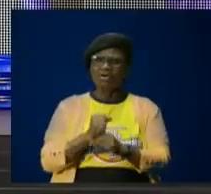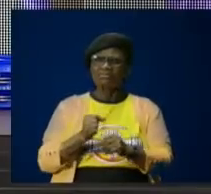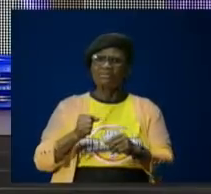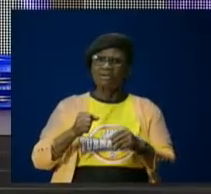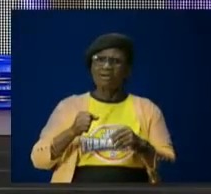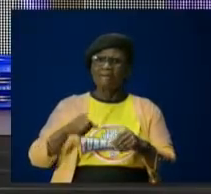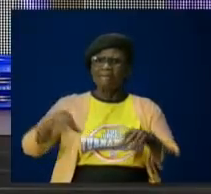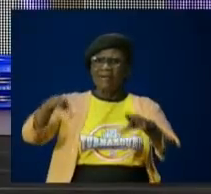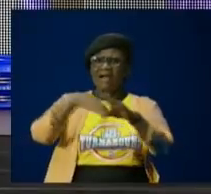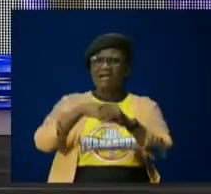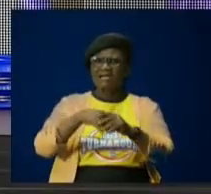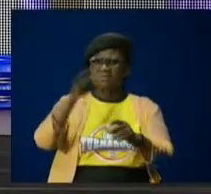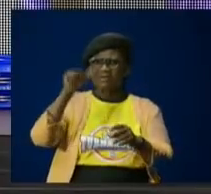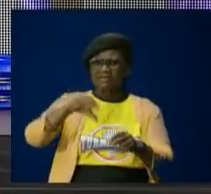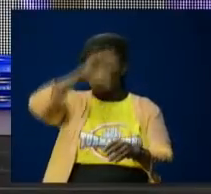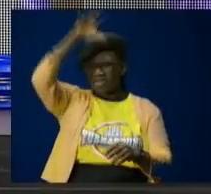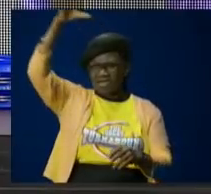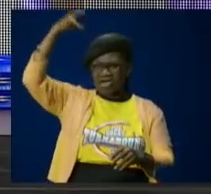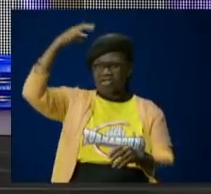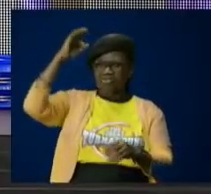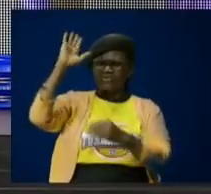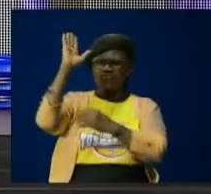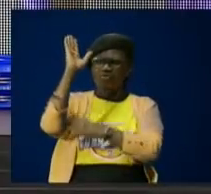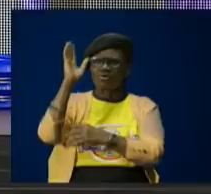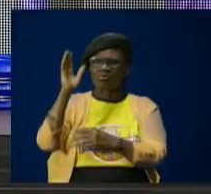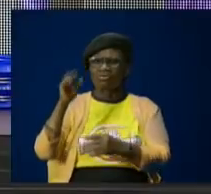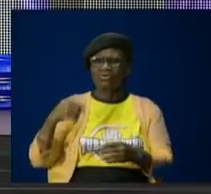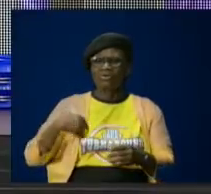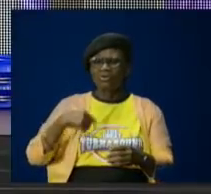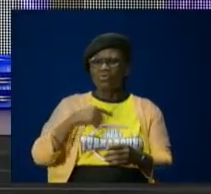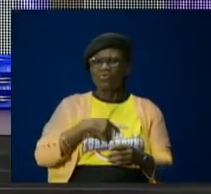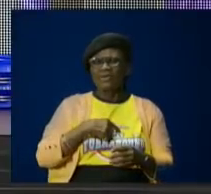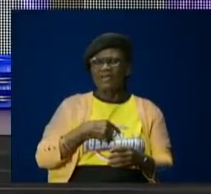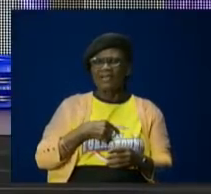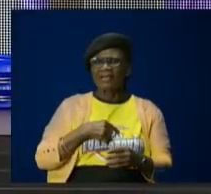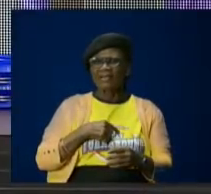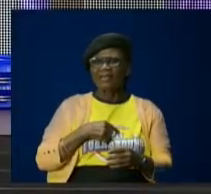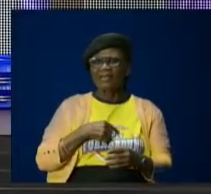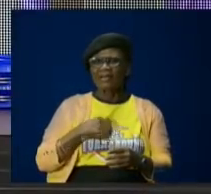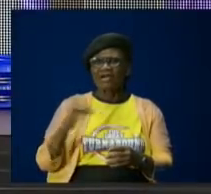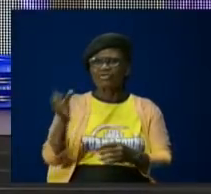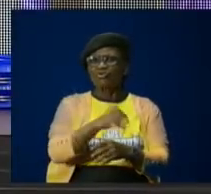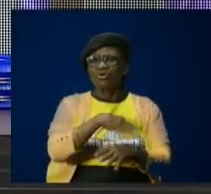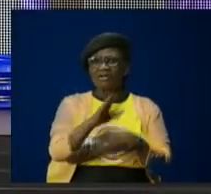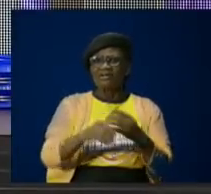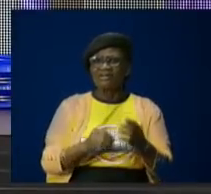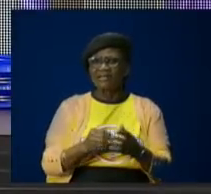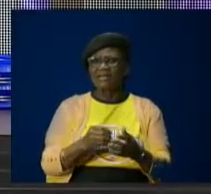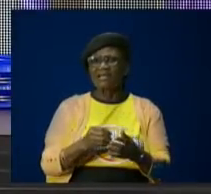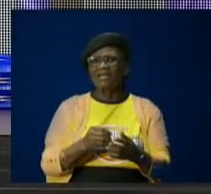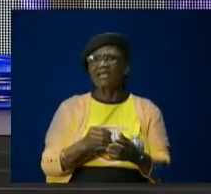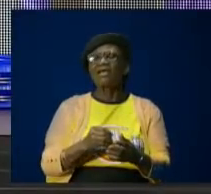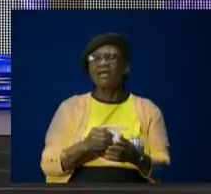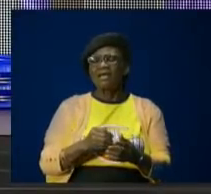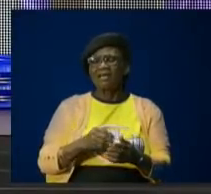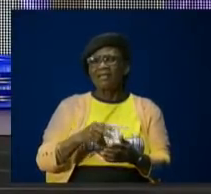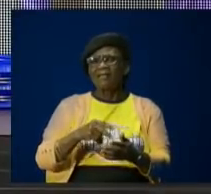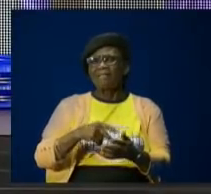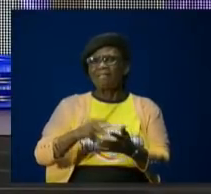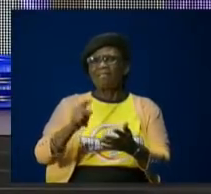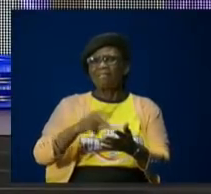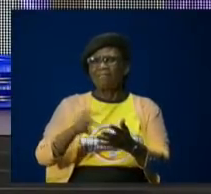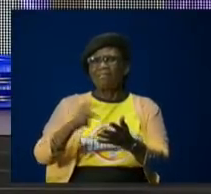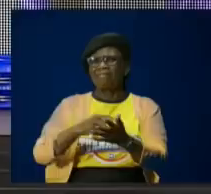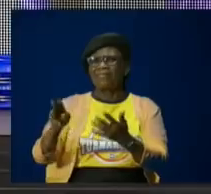bought every expense. When I traveled to his station, even